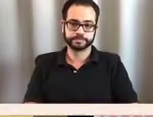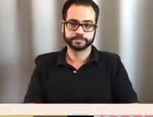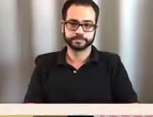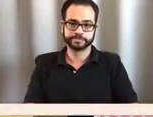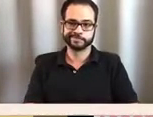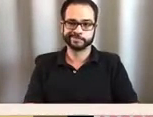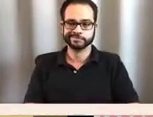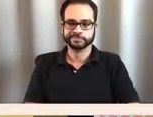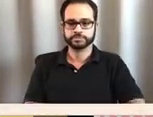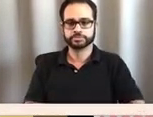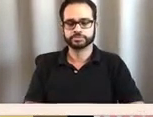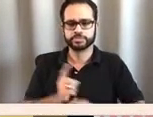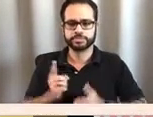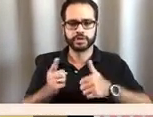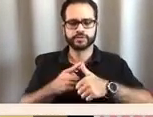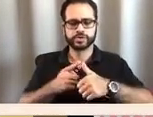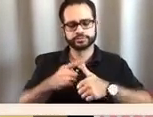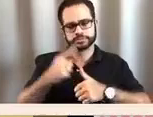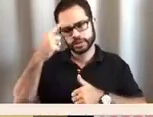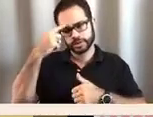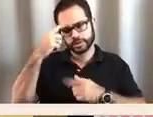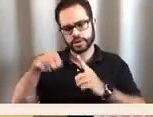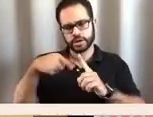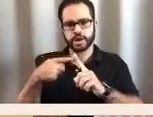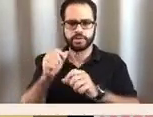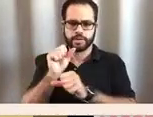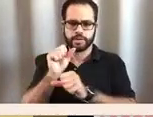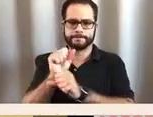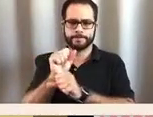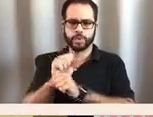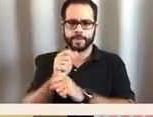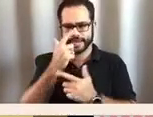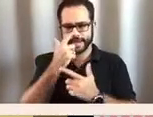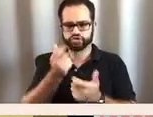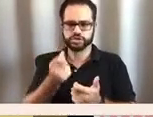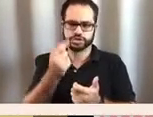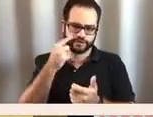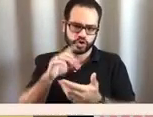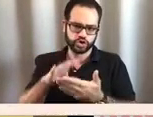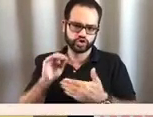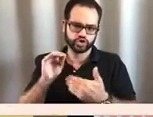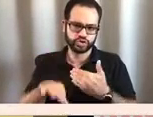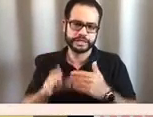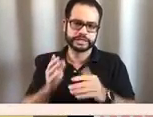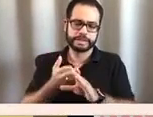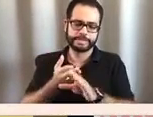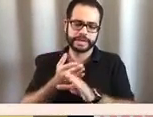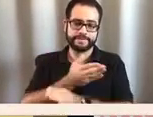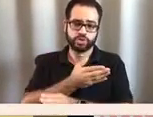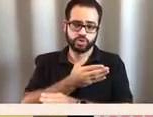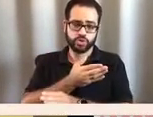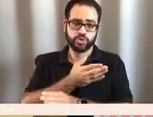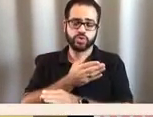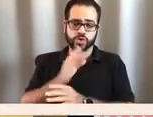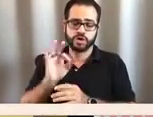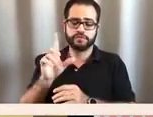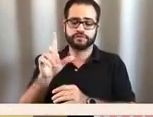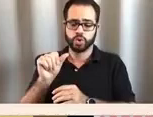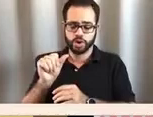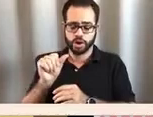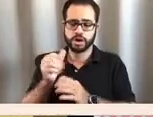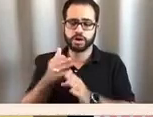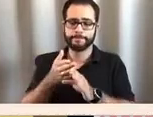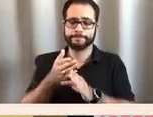So let's first think about employment interest of students prior to Florida